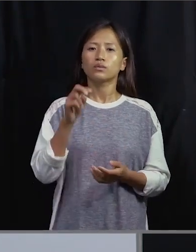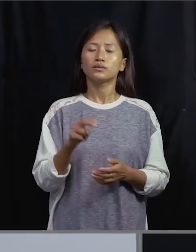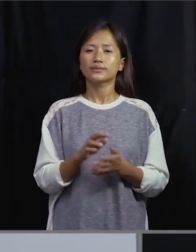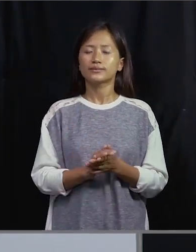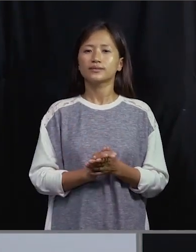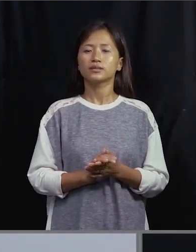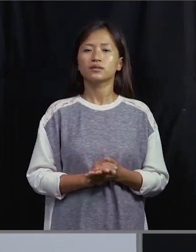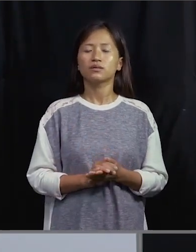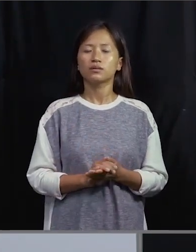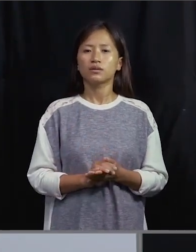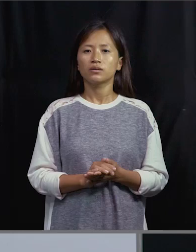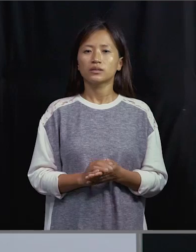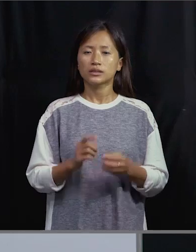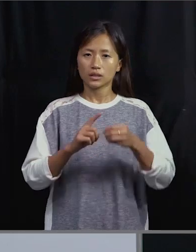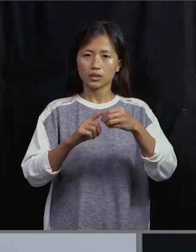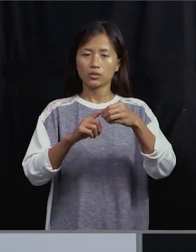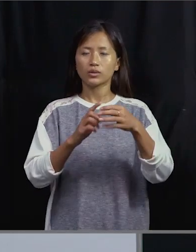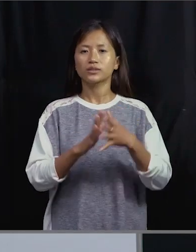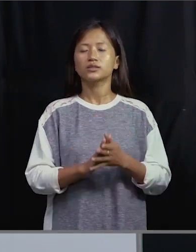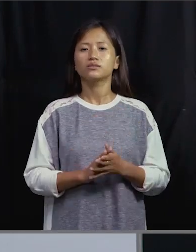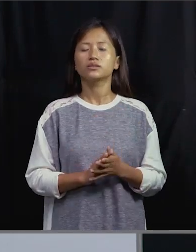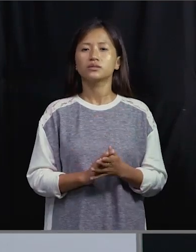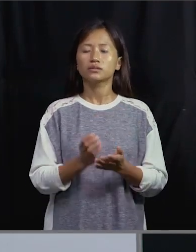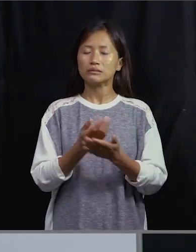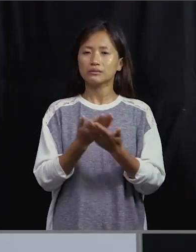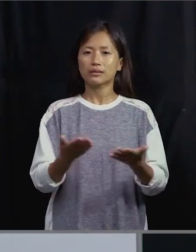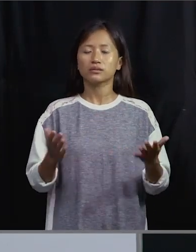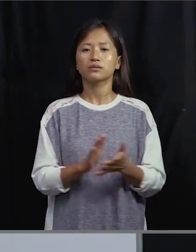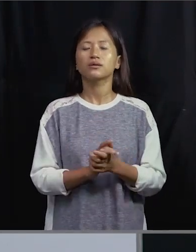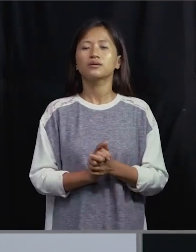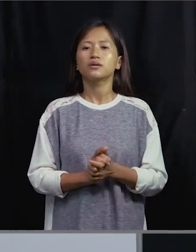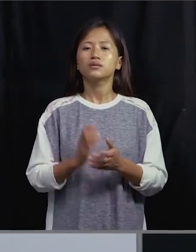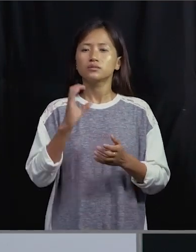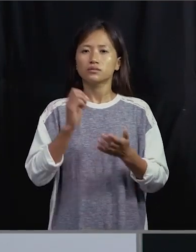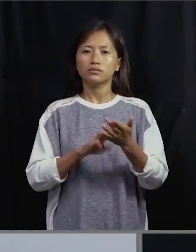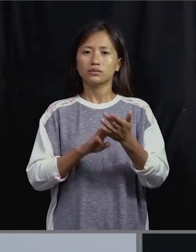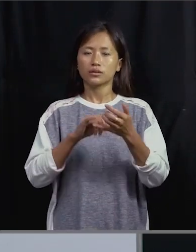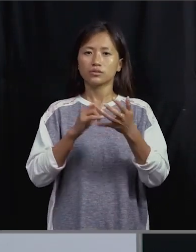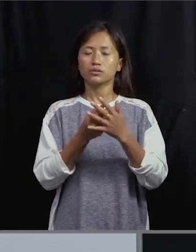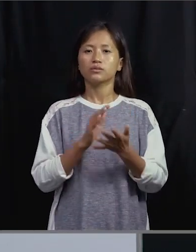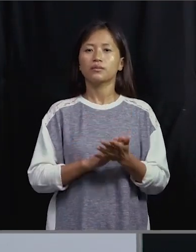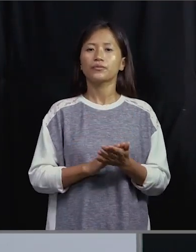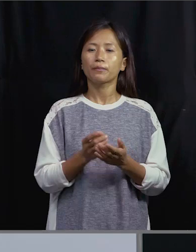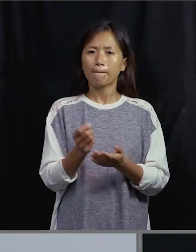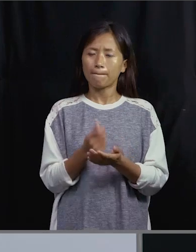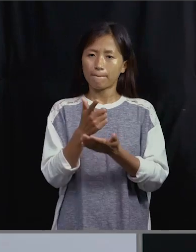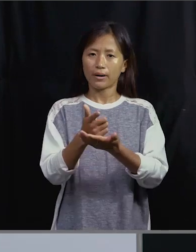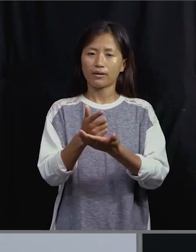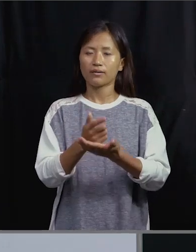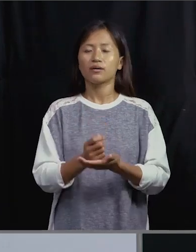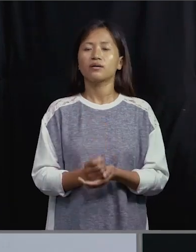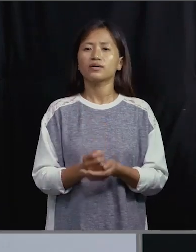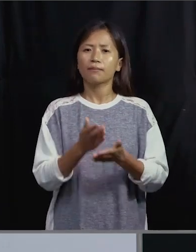Once again, the quantity of a commodity a consumer is willing to buy at a